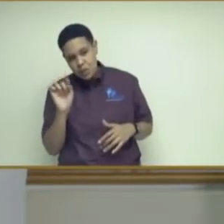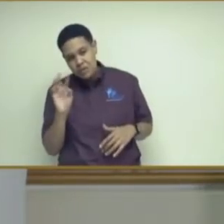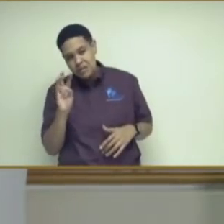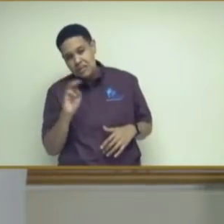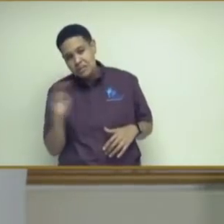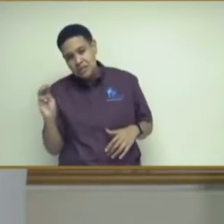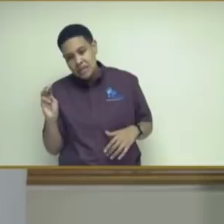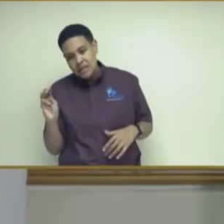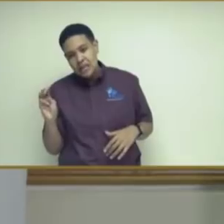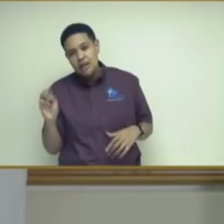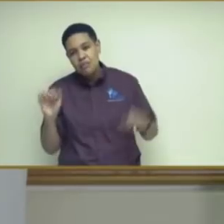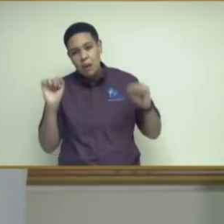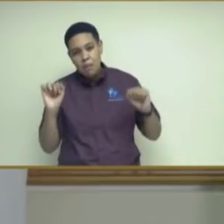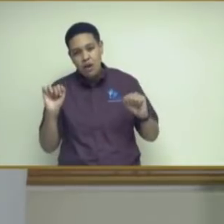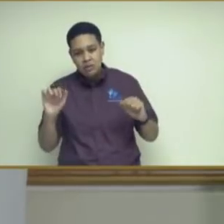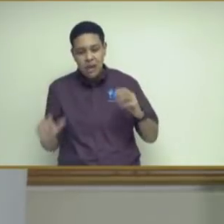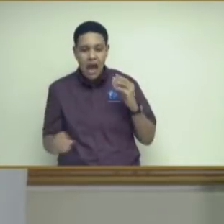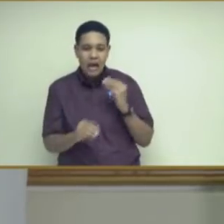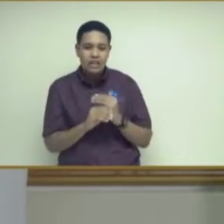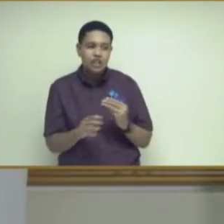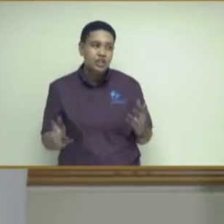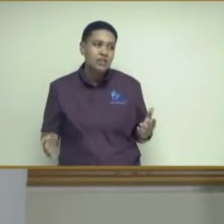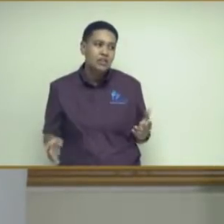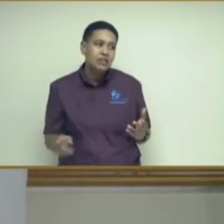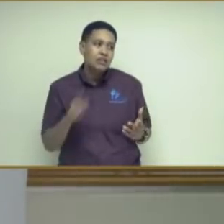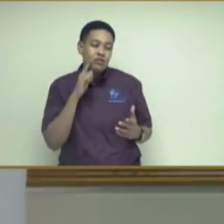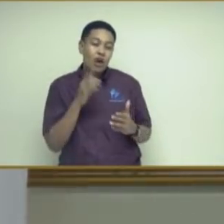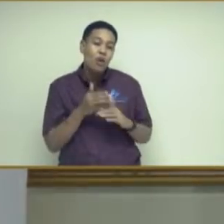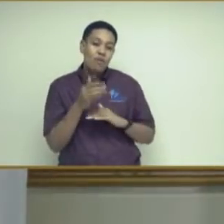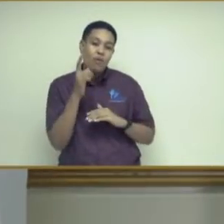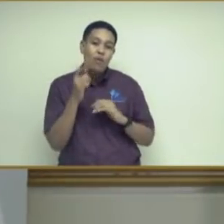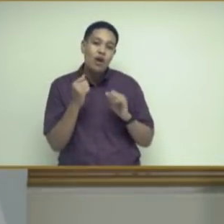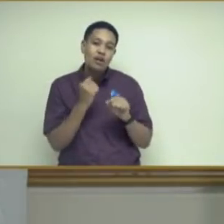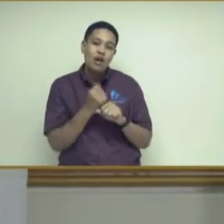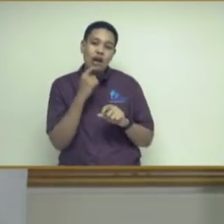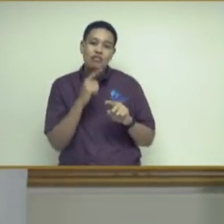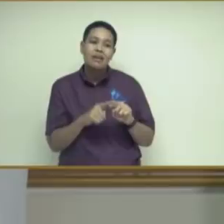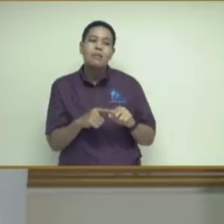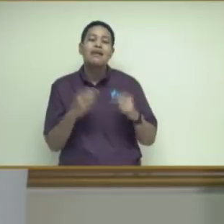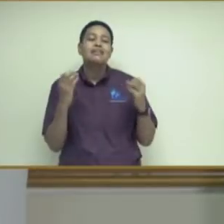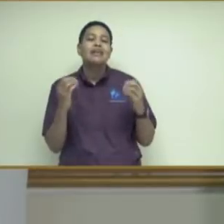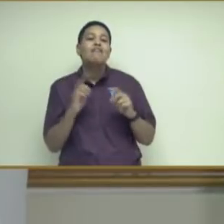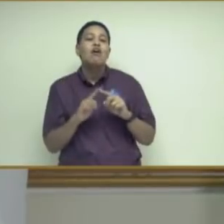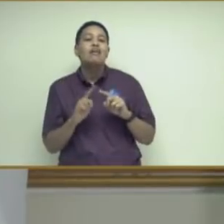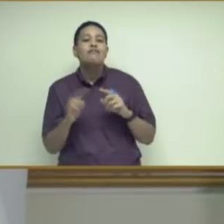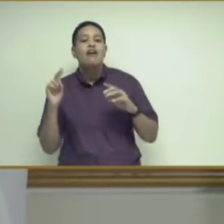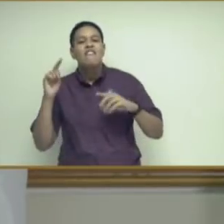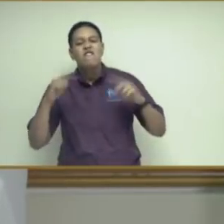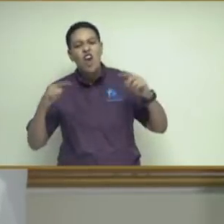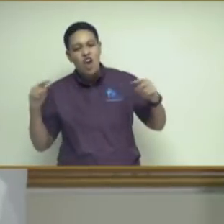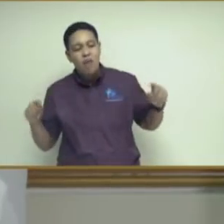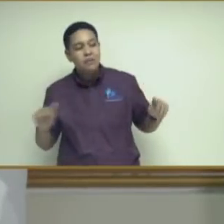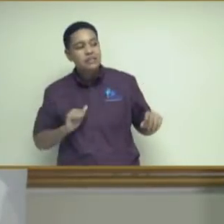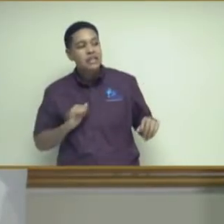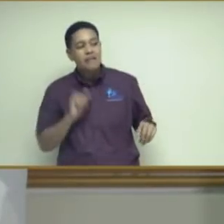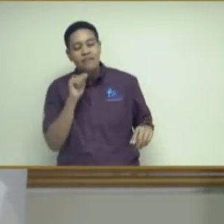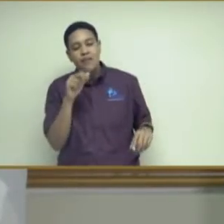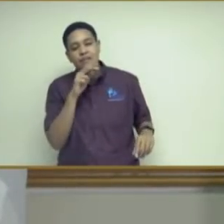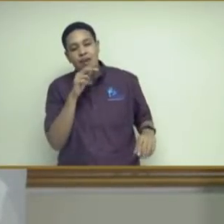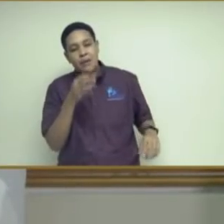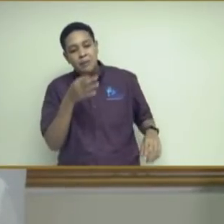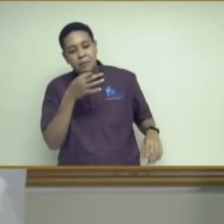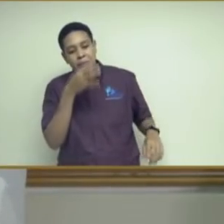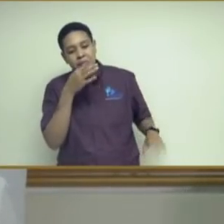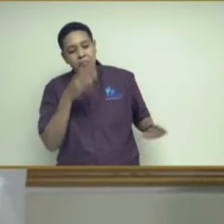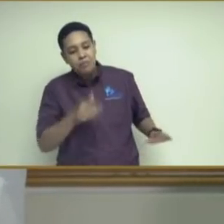so possible additions, and it was over a year, and it depended on several other variables. But I'm not the epidemiologist, so let me